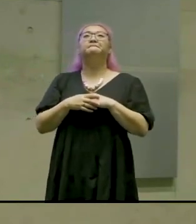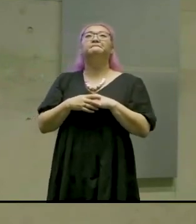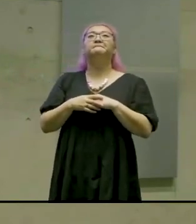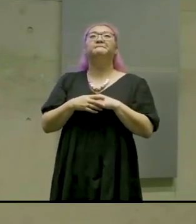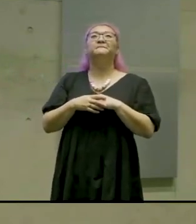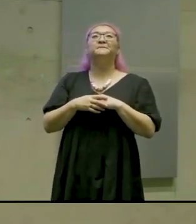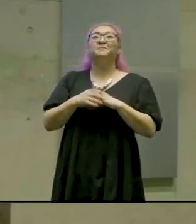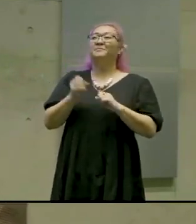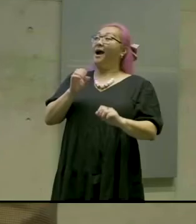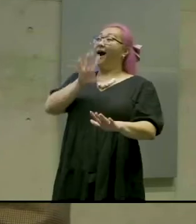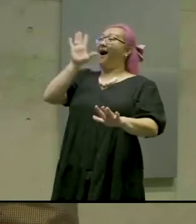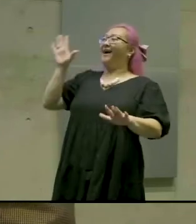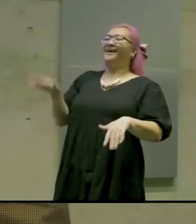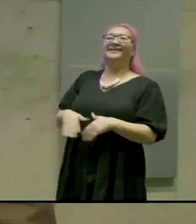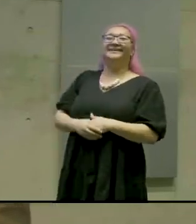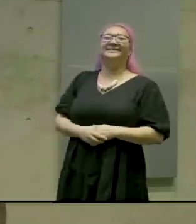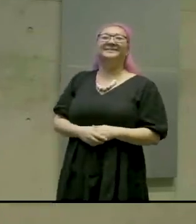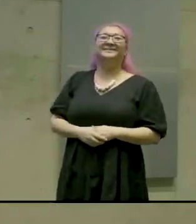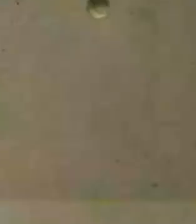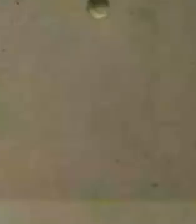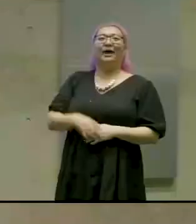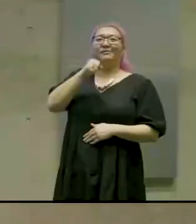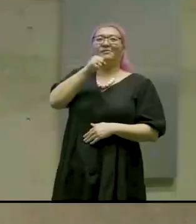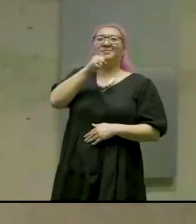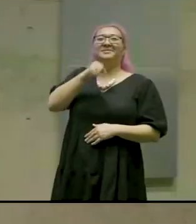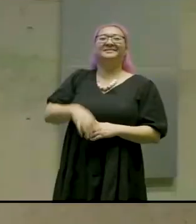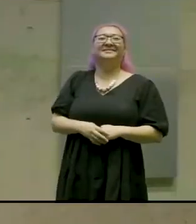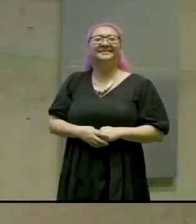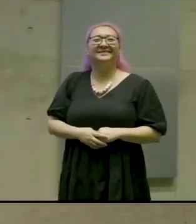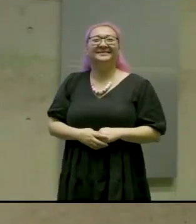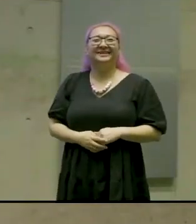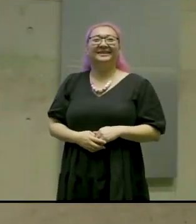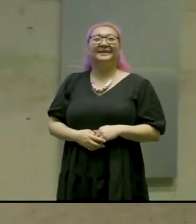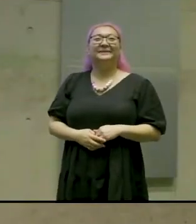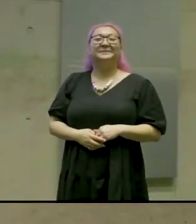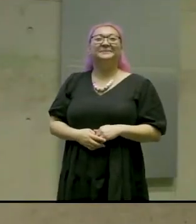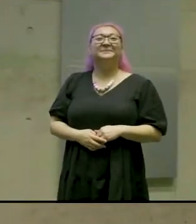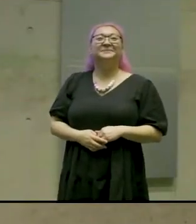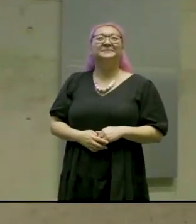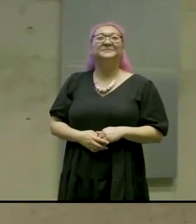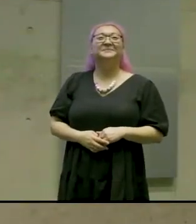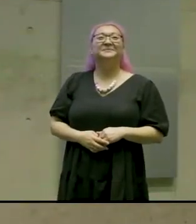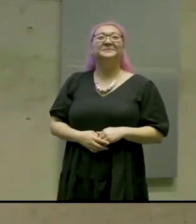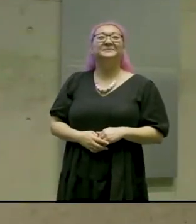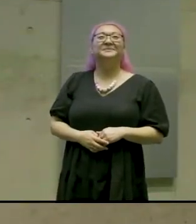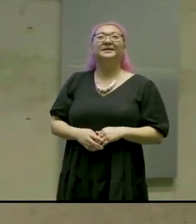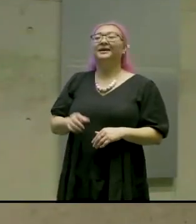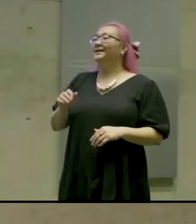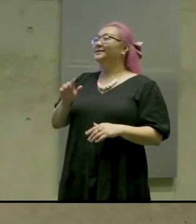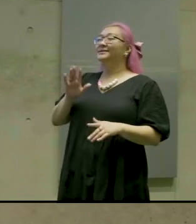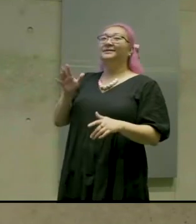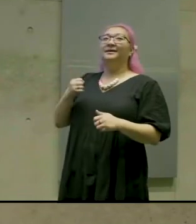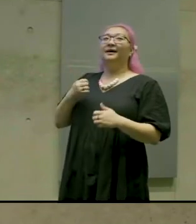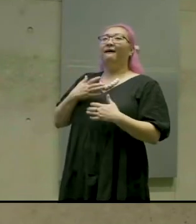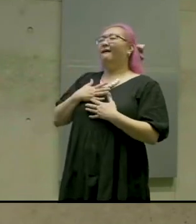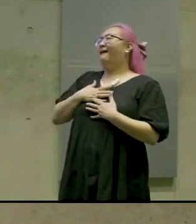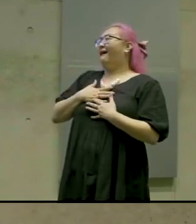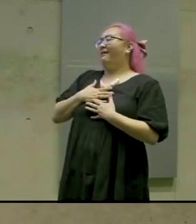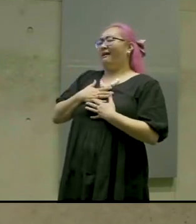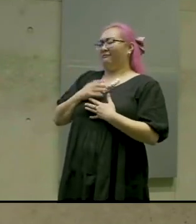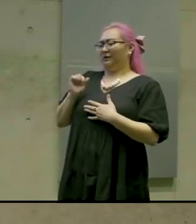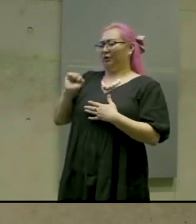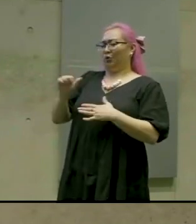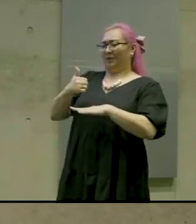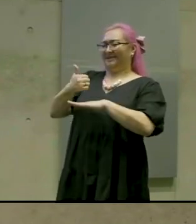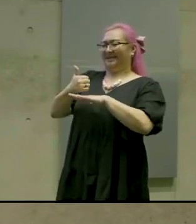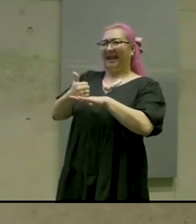Hi, I'm too loud for this microphone. Hello, I loved the interactivity of it and how